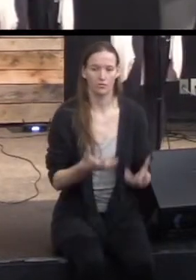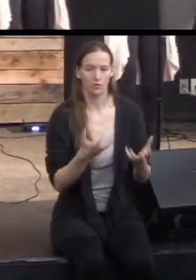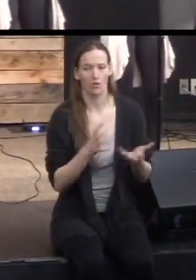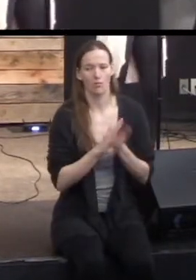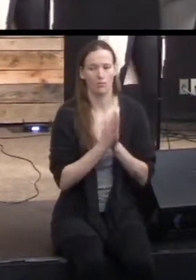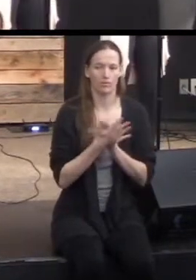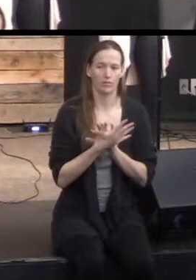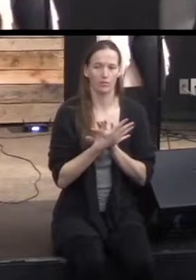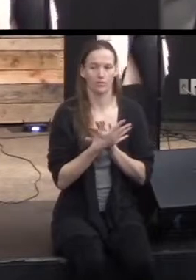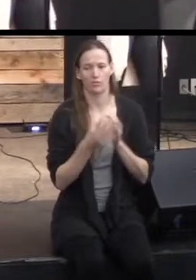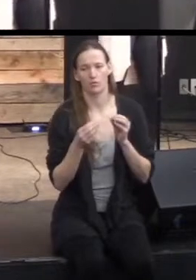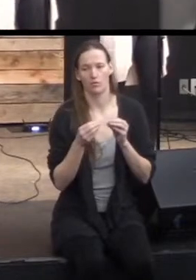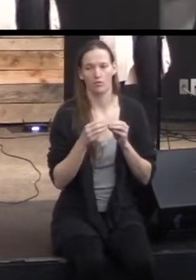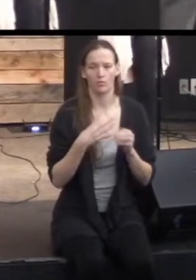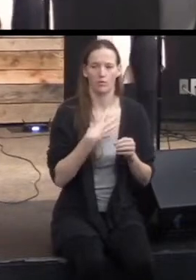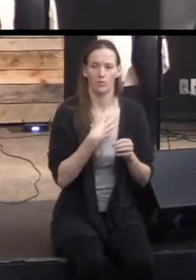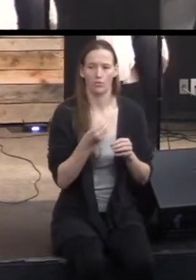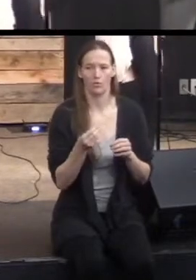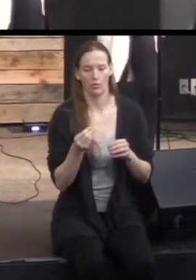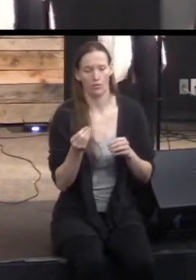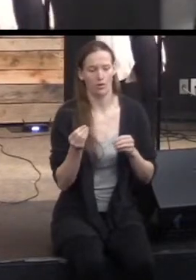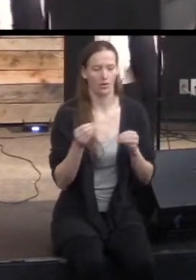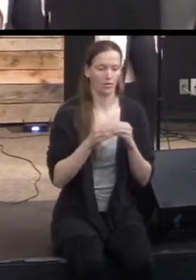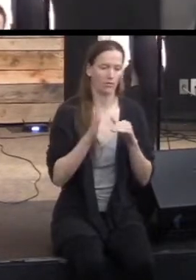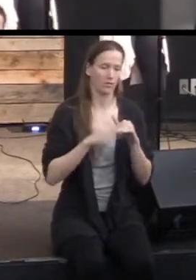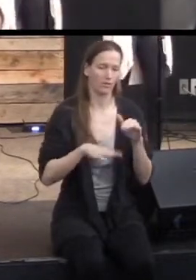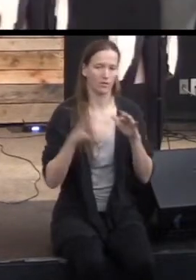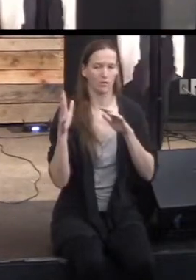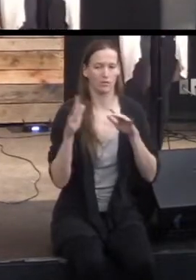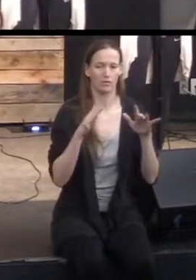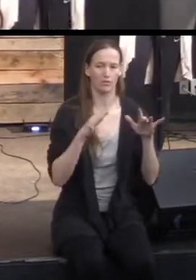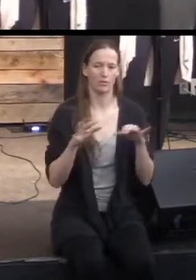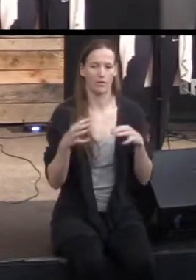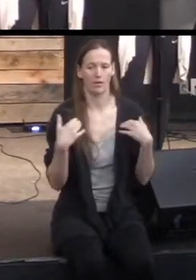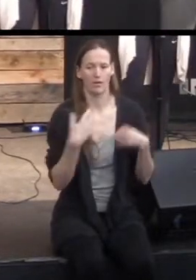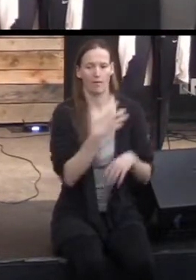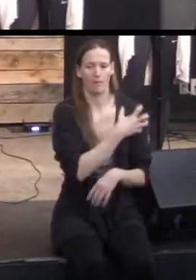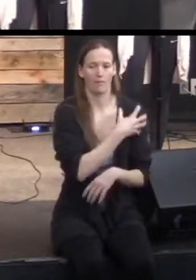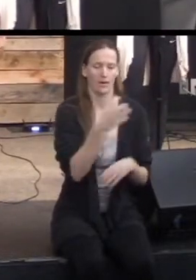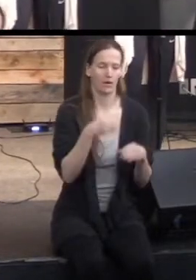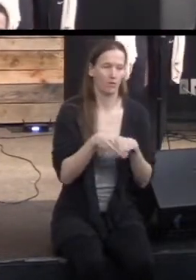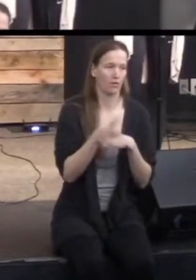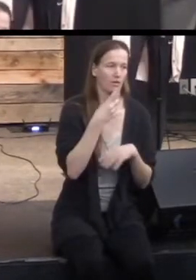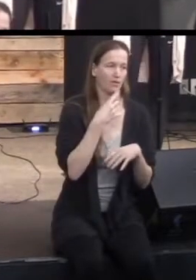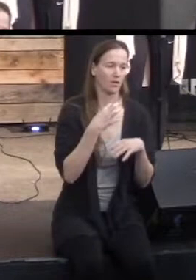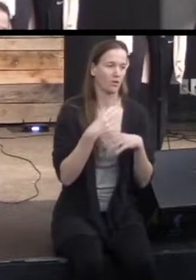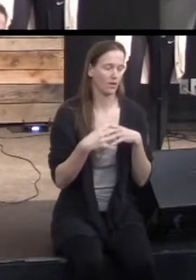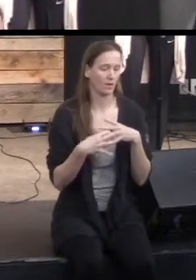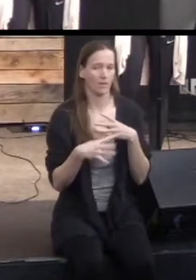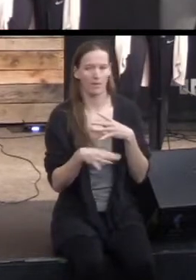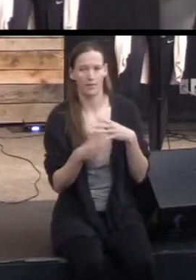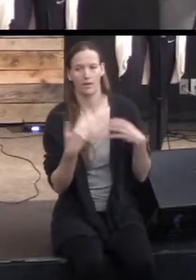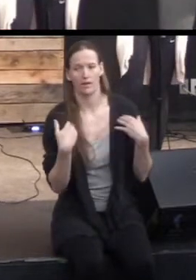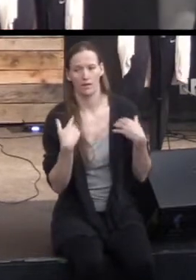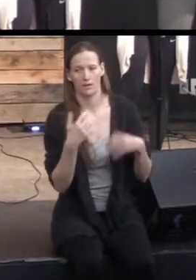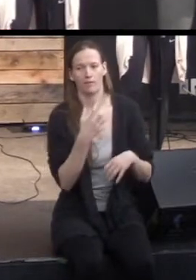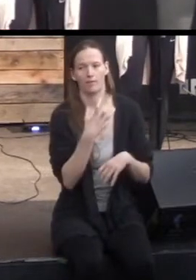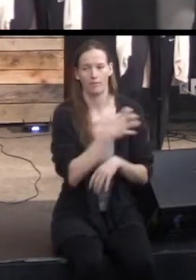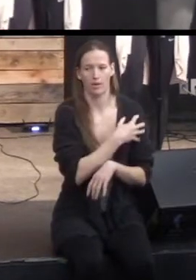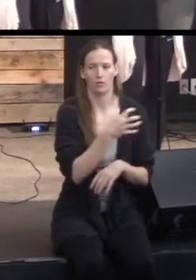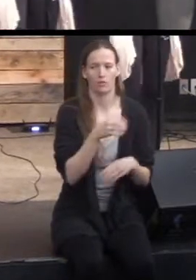be wider, much wider than snow? There is power in the blood, power in the